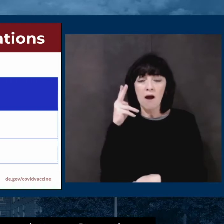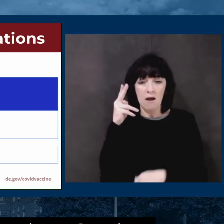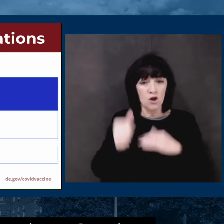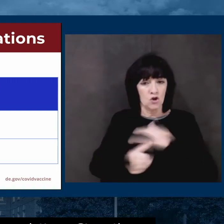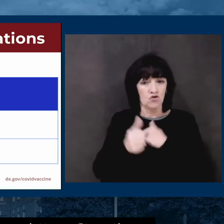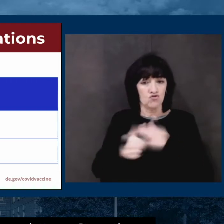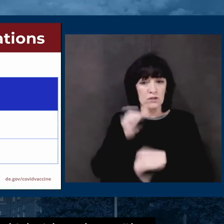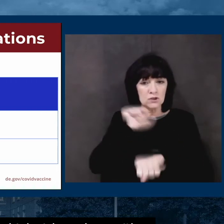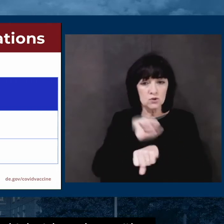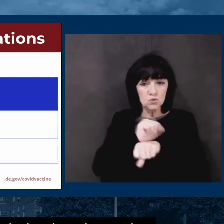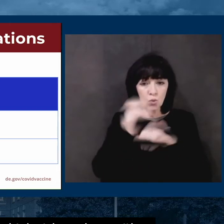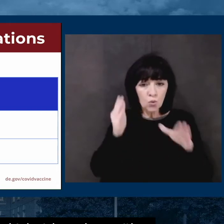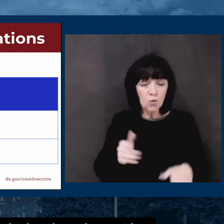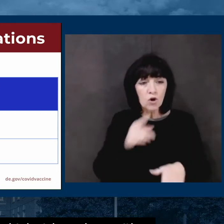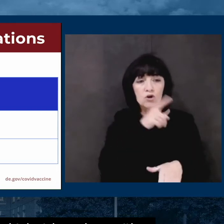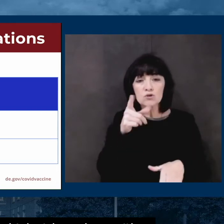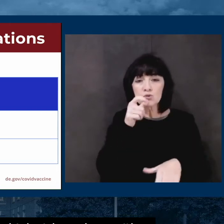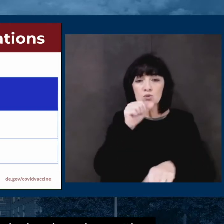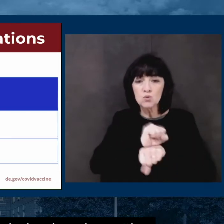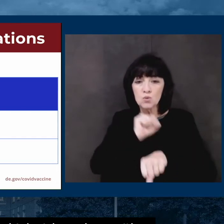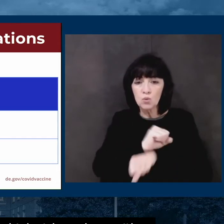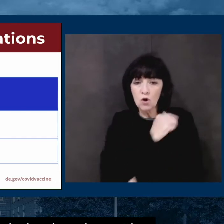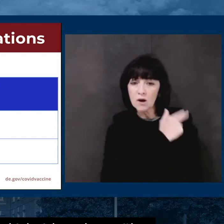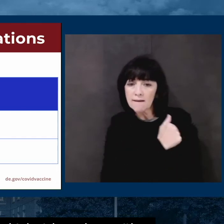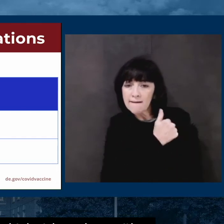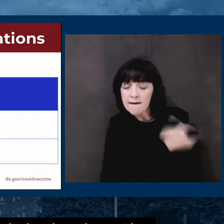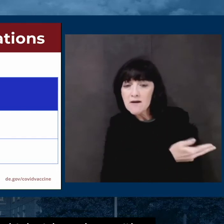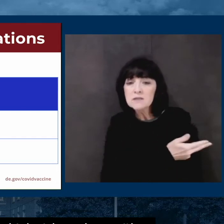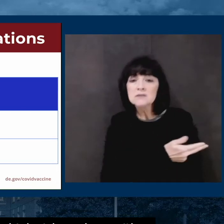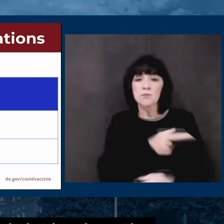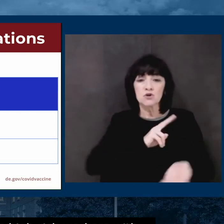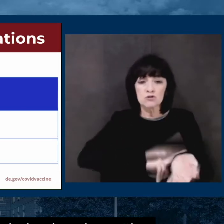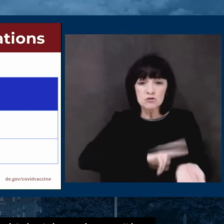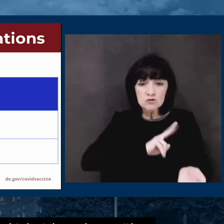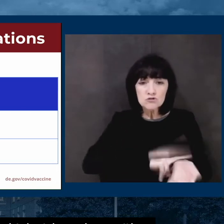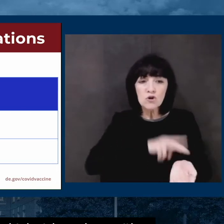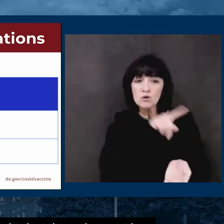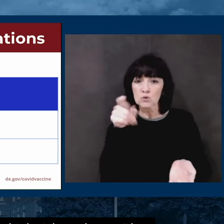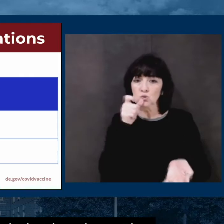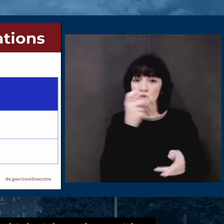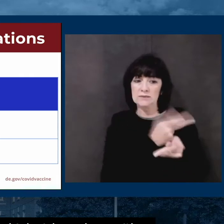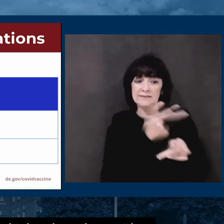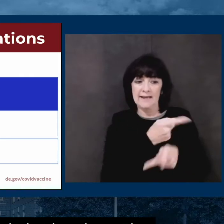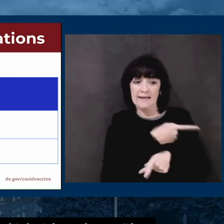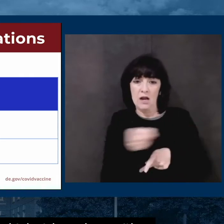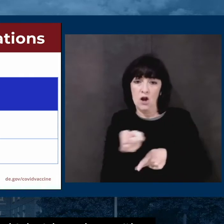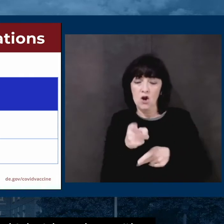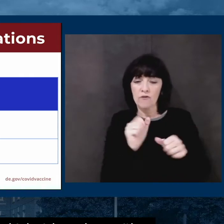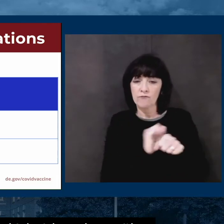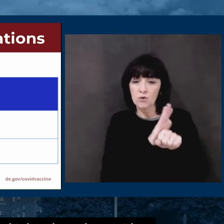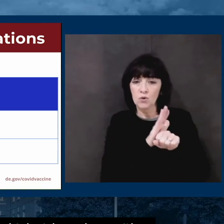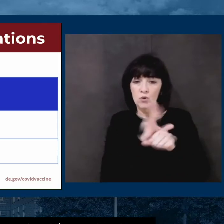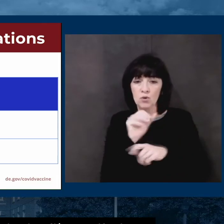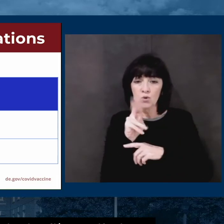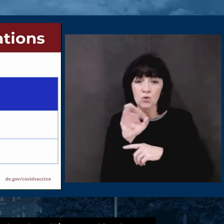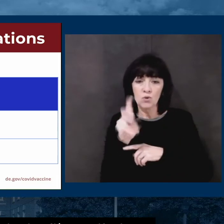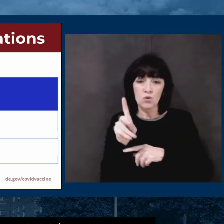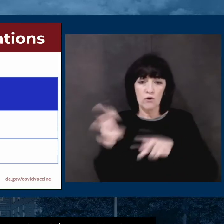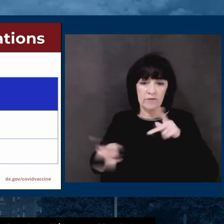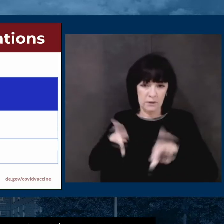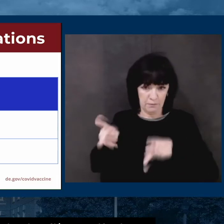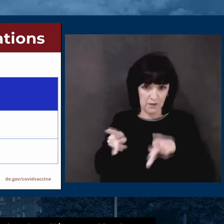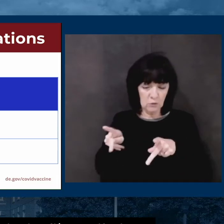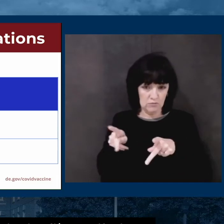again, it could be folks that have routine exposure to either infected patients or infectious materials, as we anticipate that these groups have similar